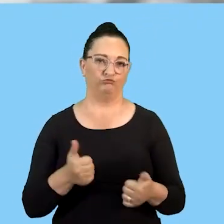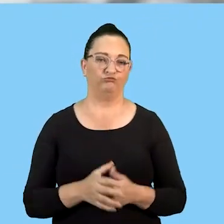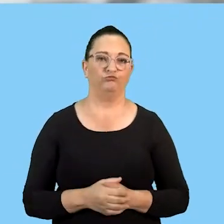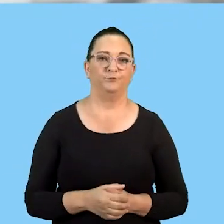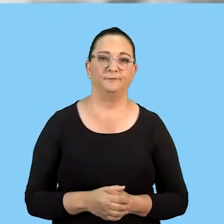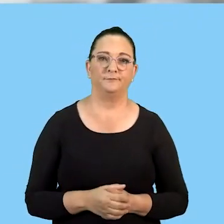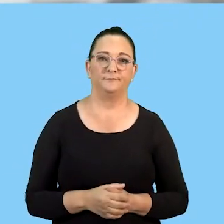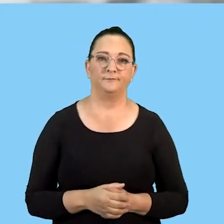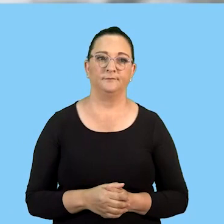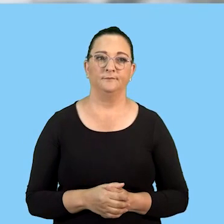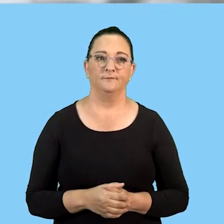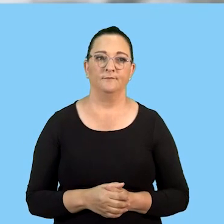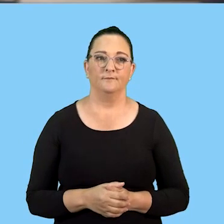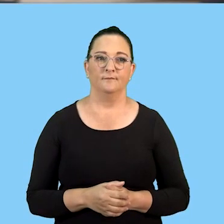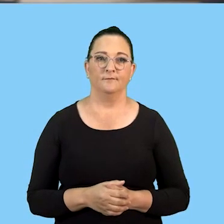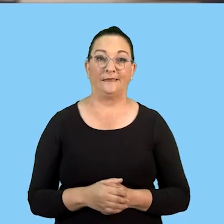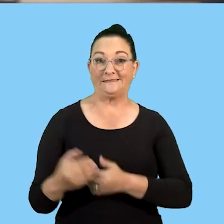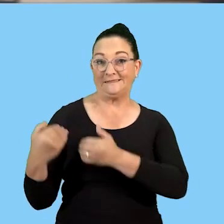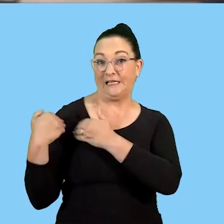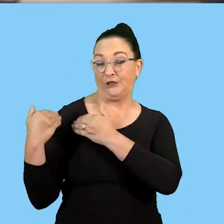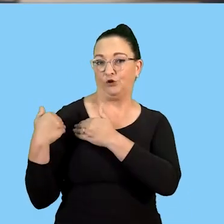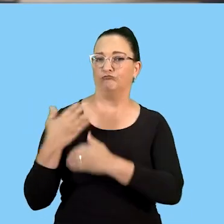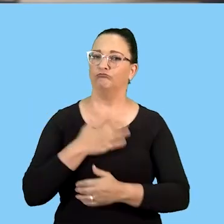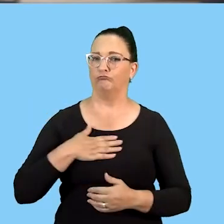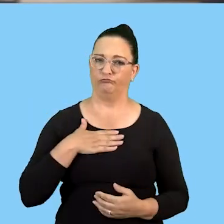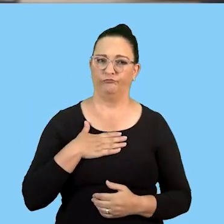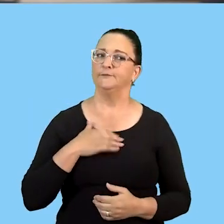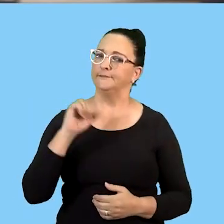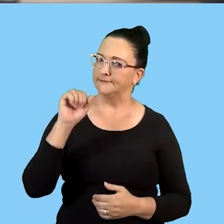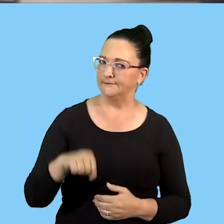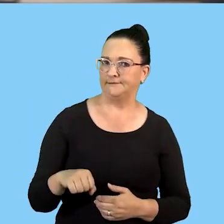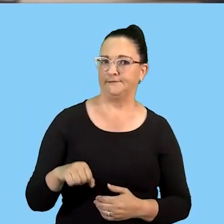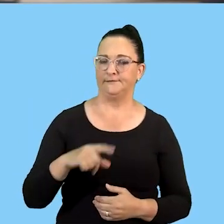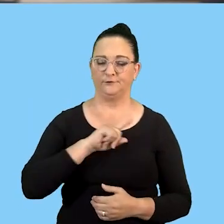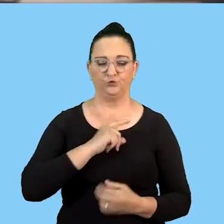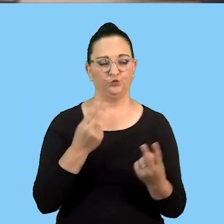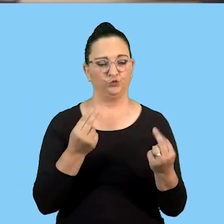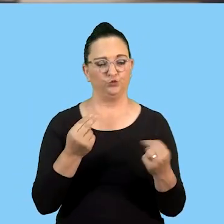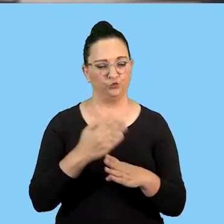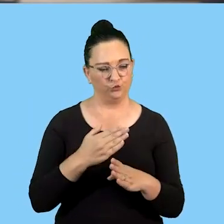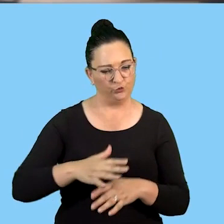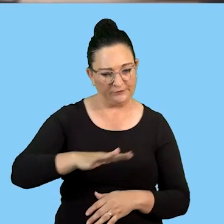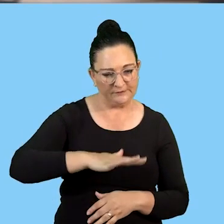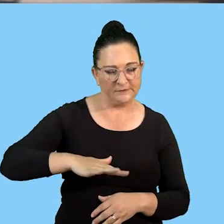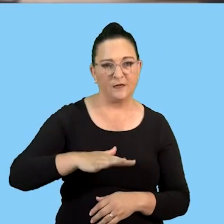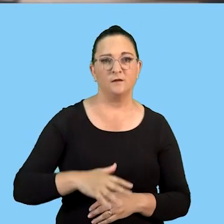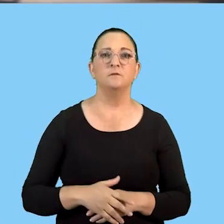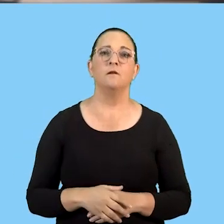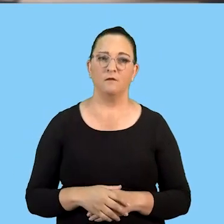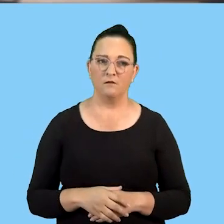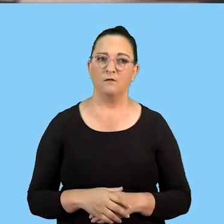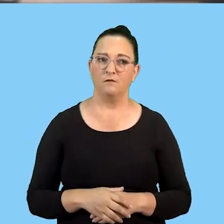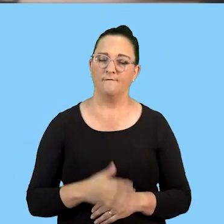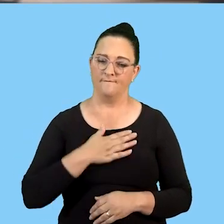It is also to create a feeling of security. So when you are introduced to a new workspace, you are